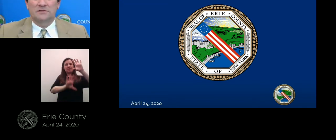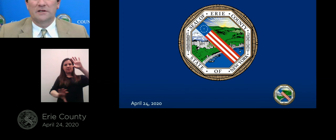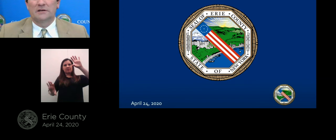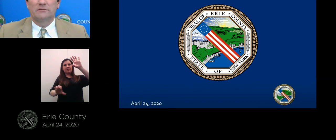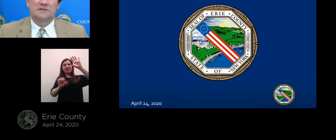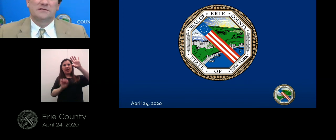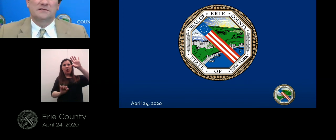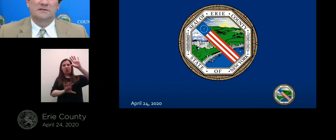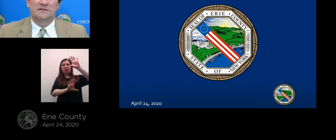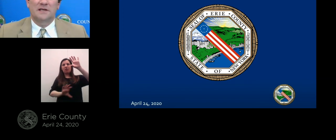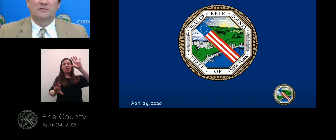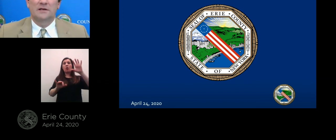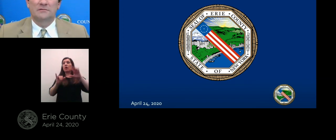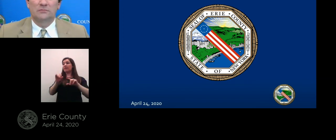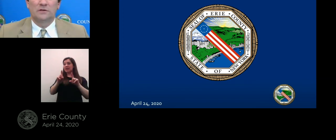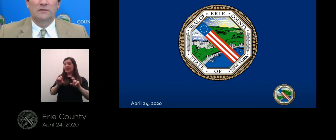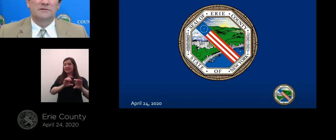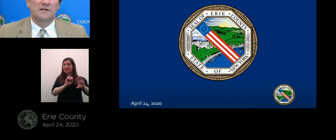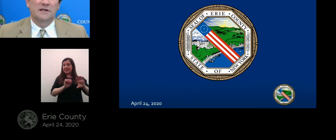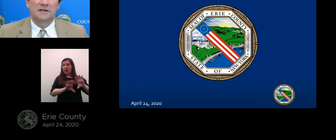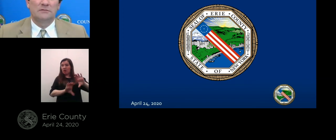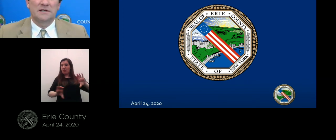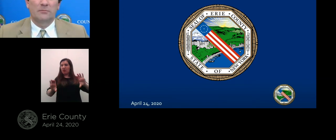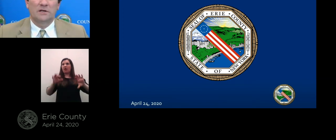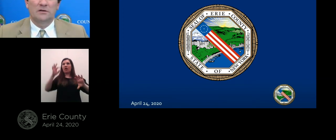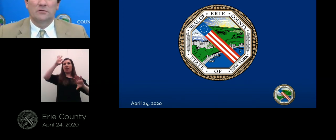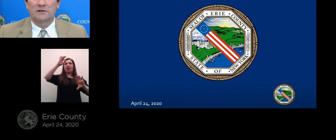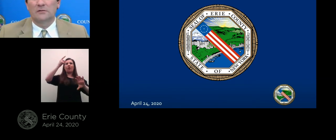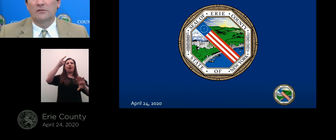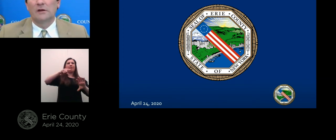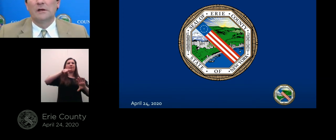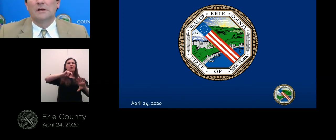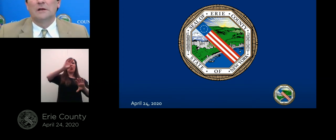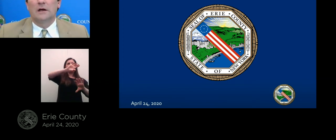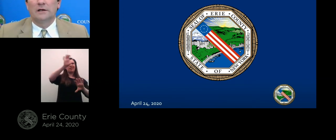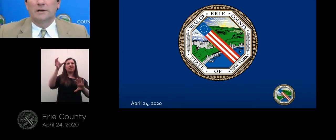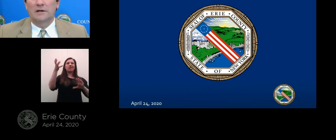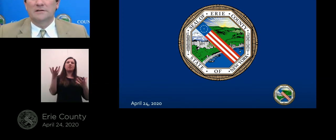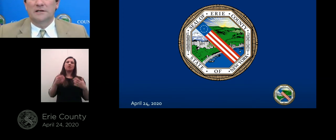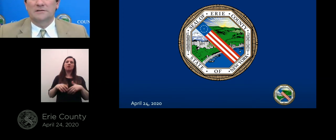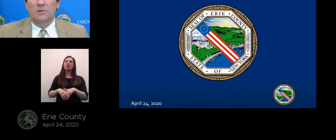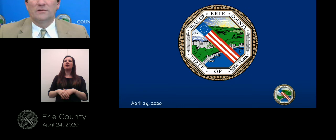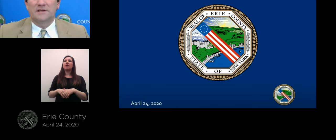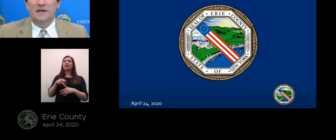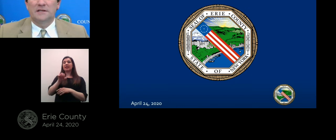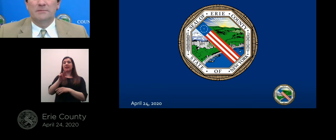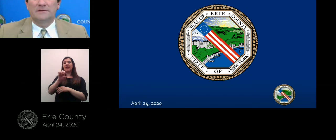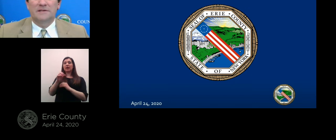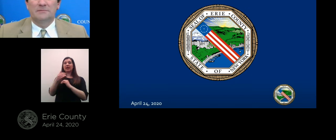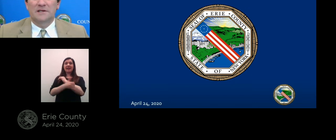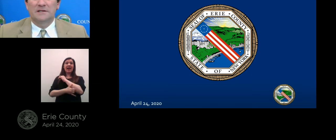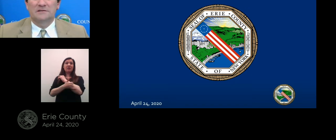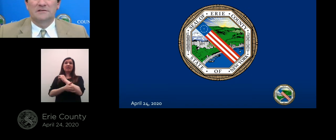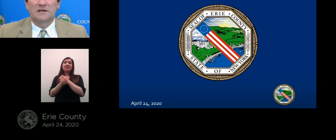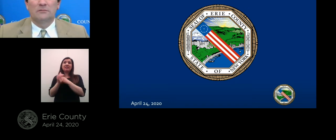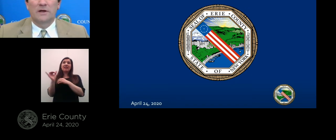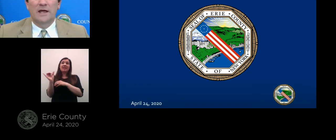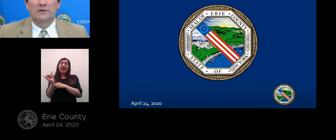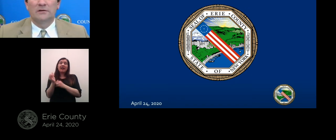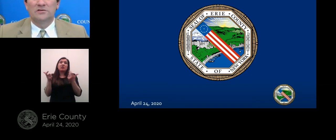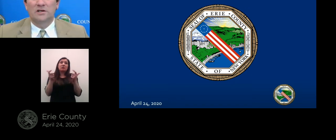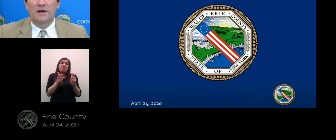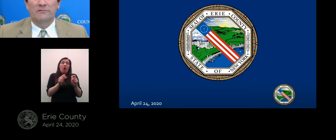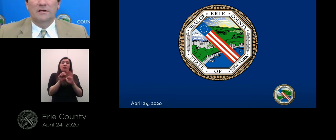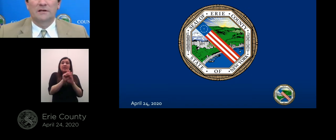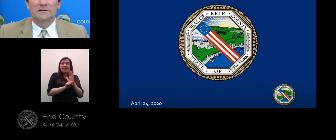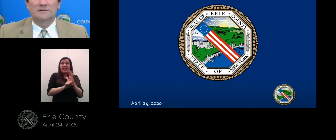towns, just like if we just tested the south towns, it wouldn't give us an idea of what's happening in the north towns. Erie County is like a small state. It's about the same size as the state of Rhode